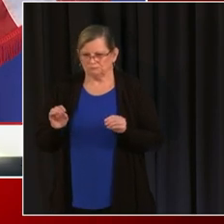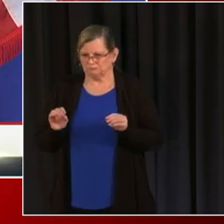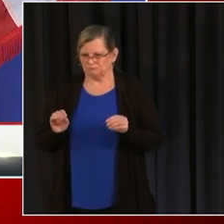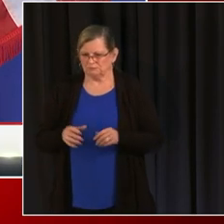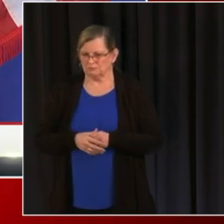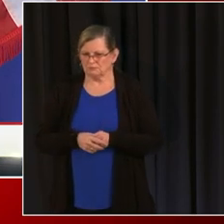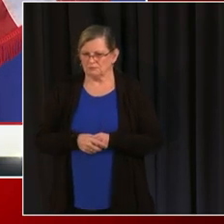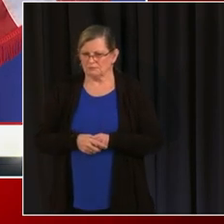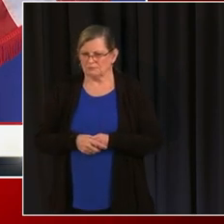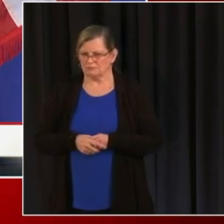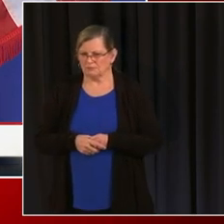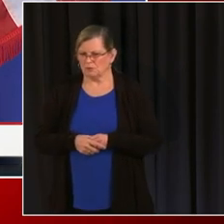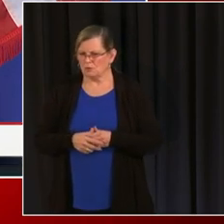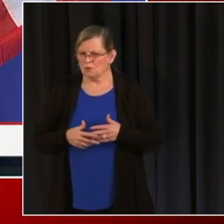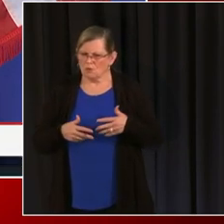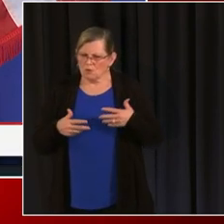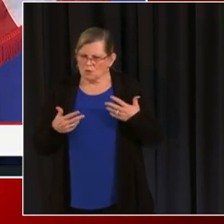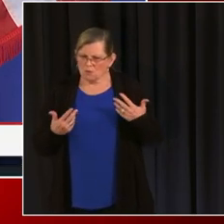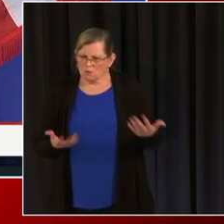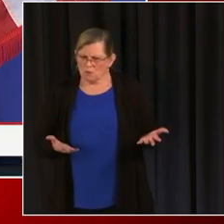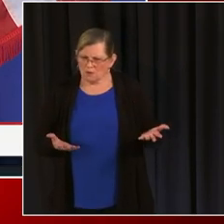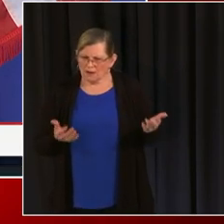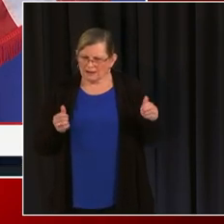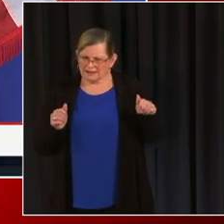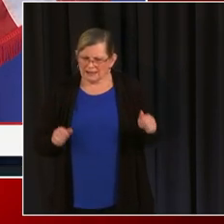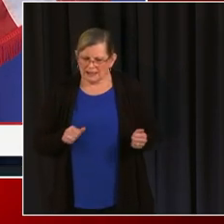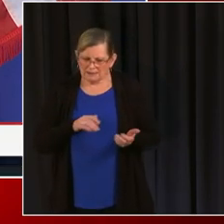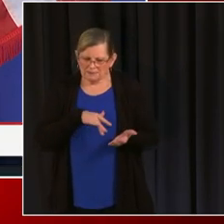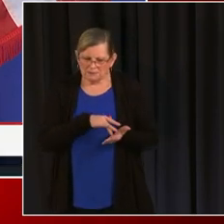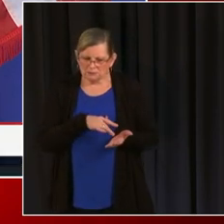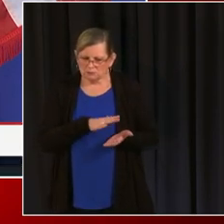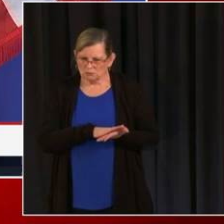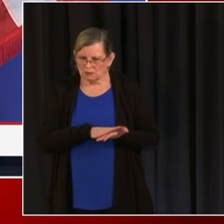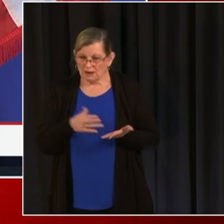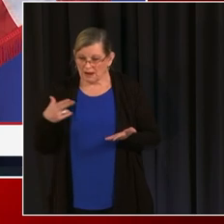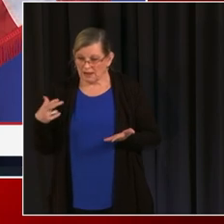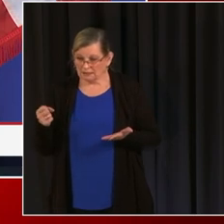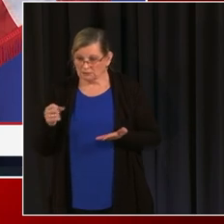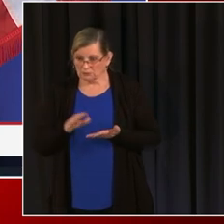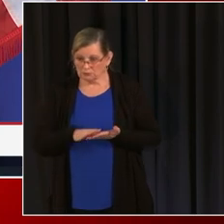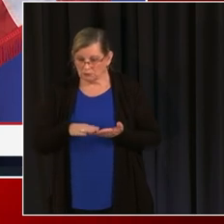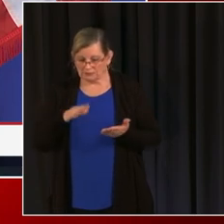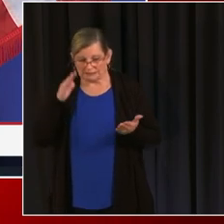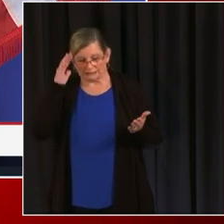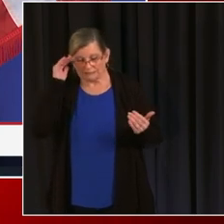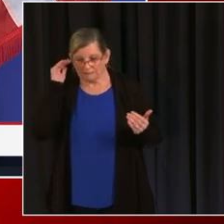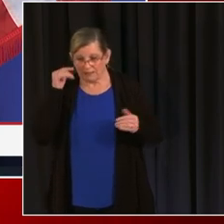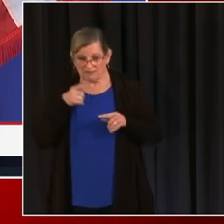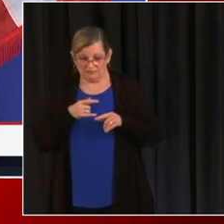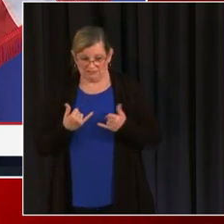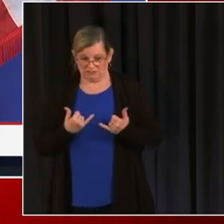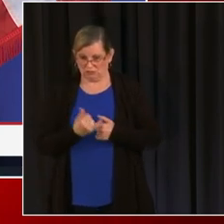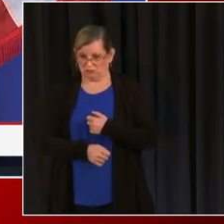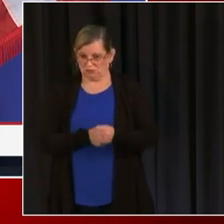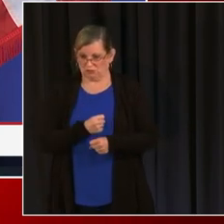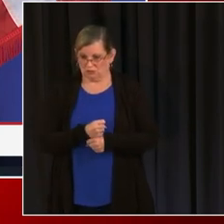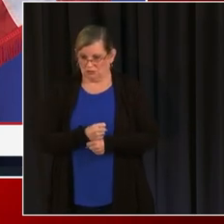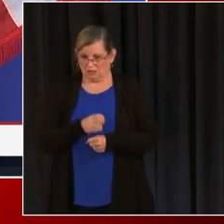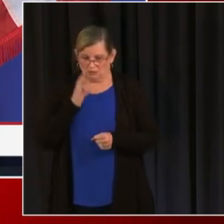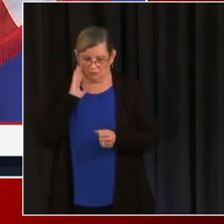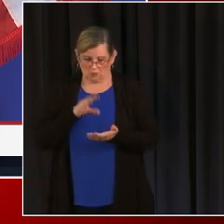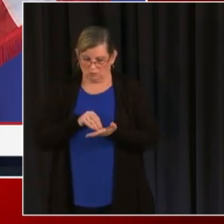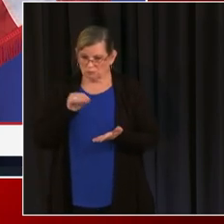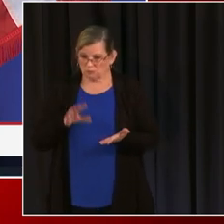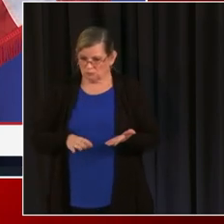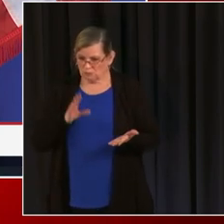yesterday. What can middle and high schoolers expect this academic year? I mean, are kids going to be, I know